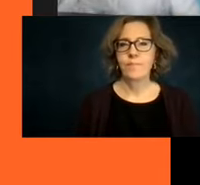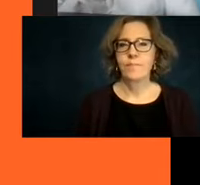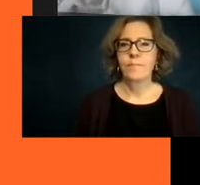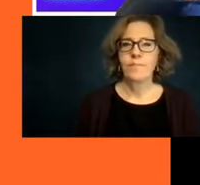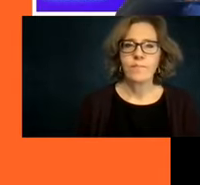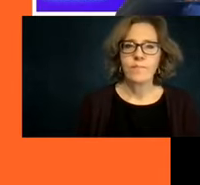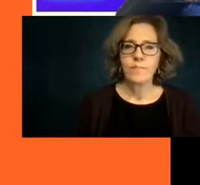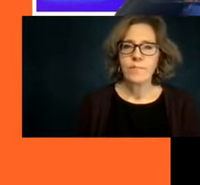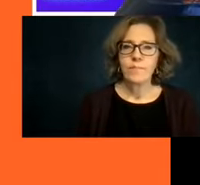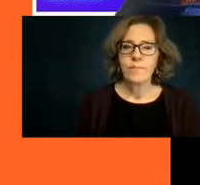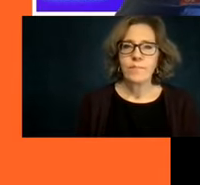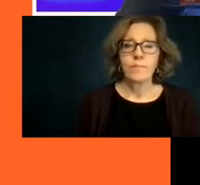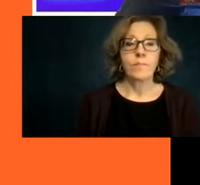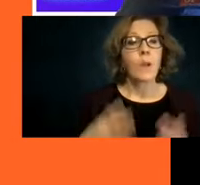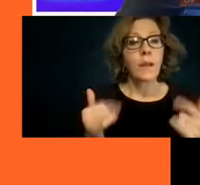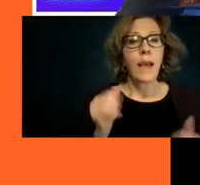And now we'll hear from Stephen.